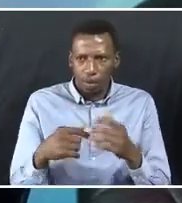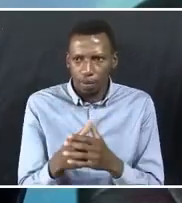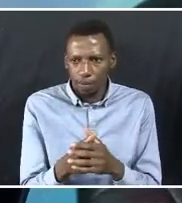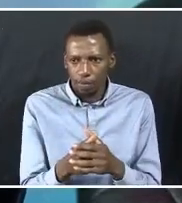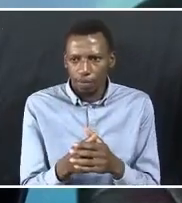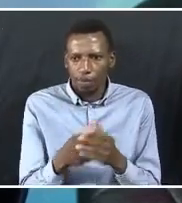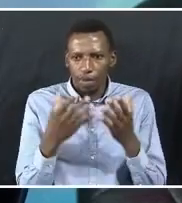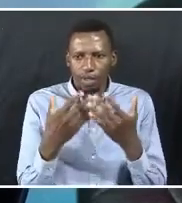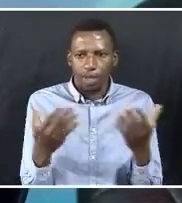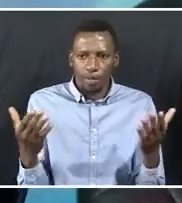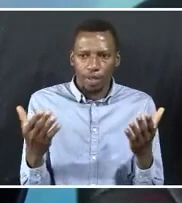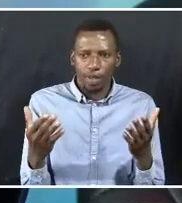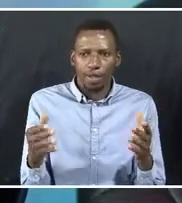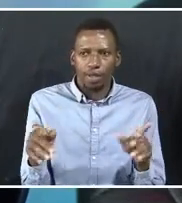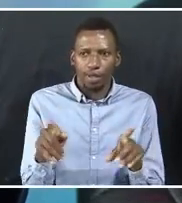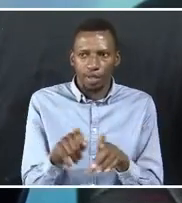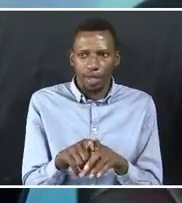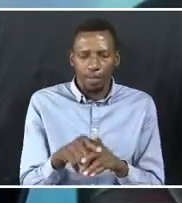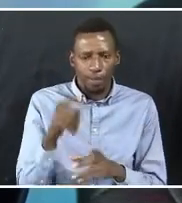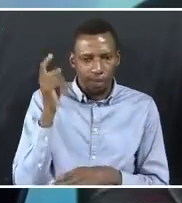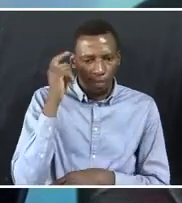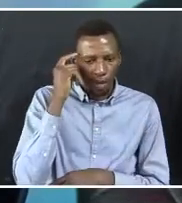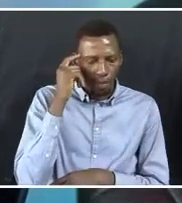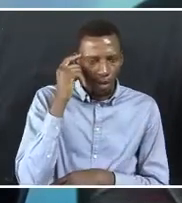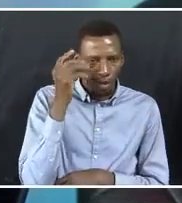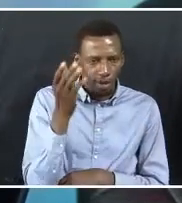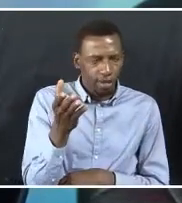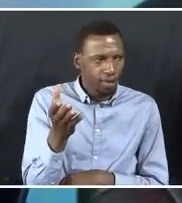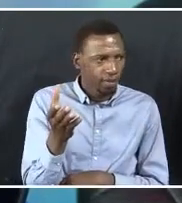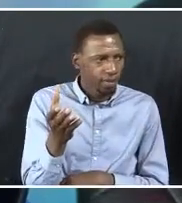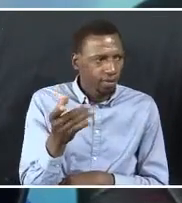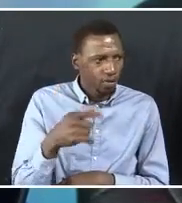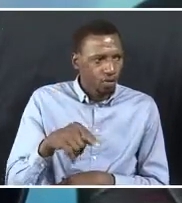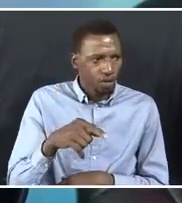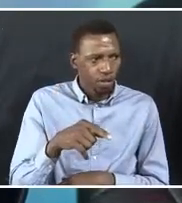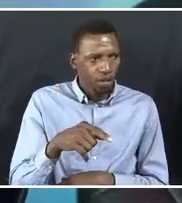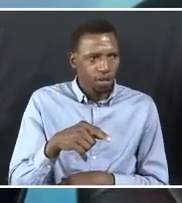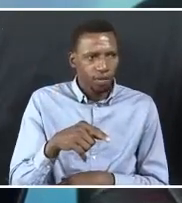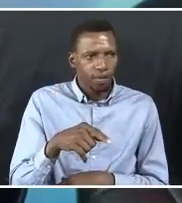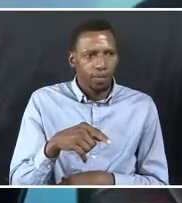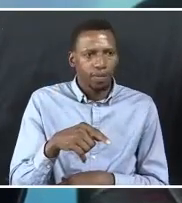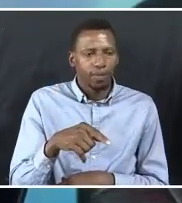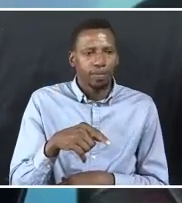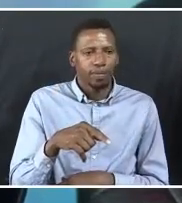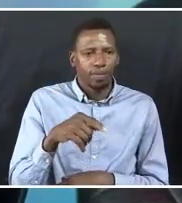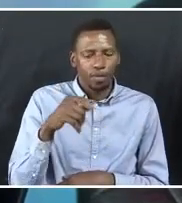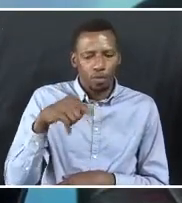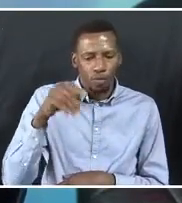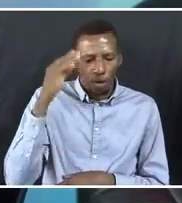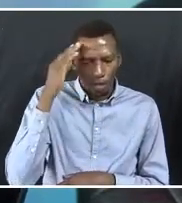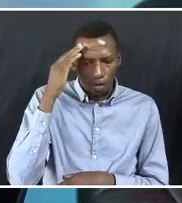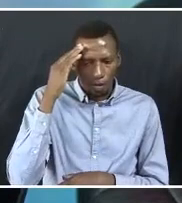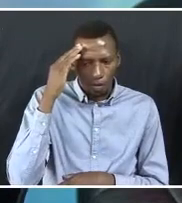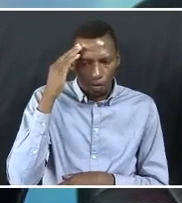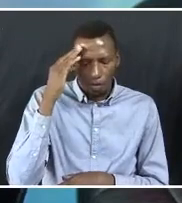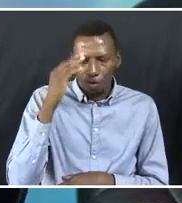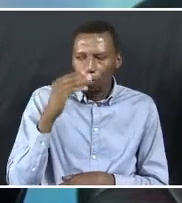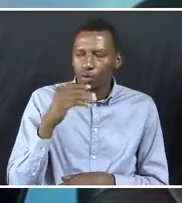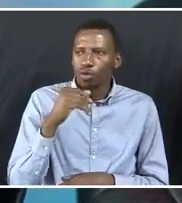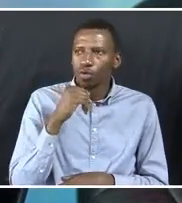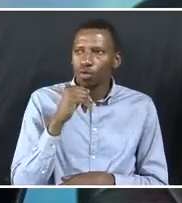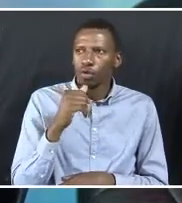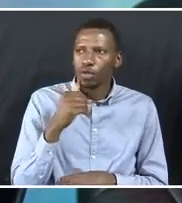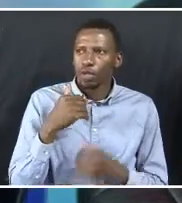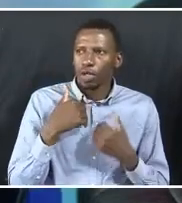Something still lingered at the back of our mind. We knew we didn't have a bone marrow. We had